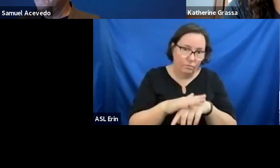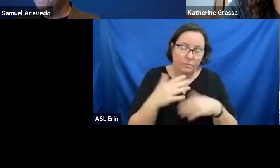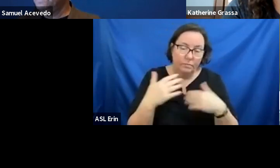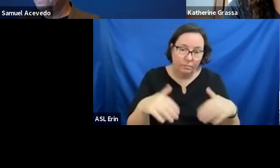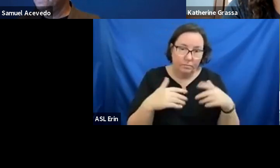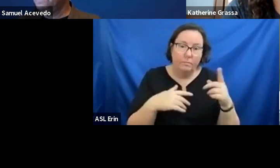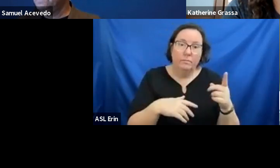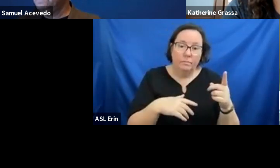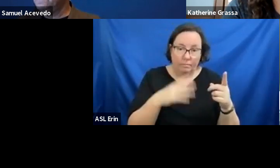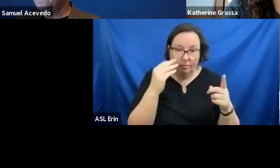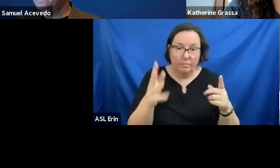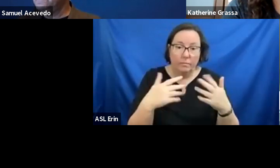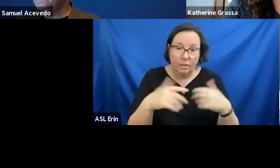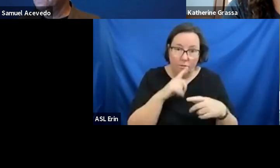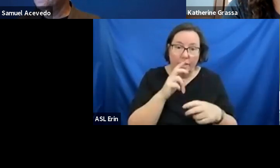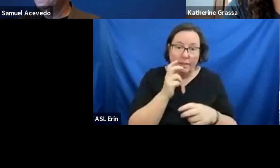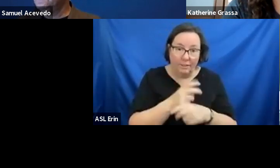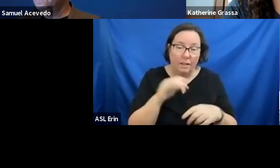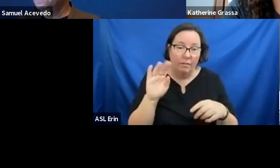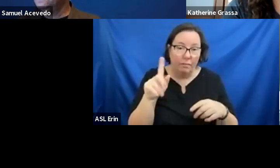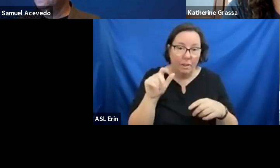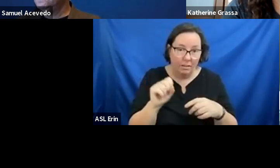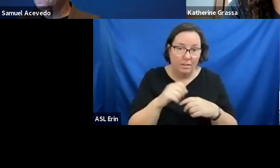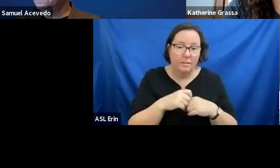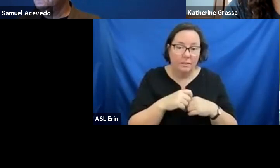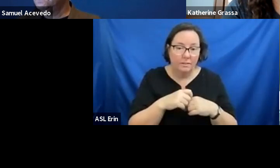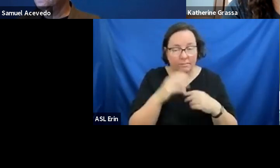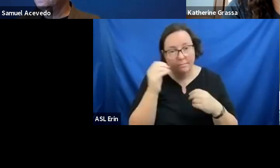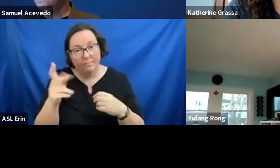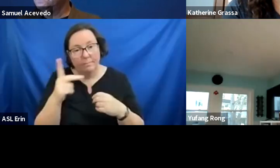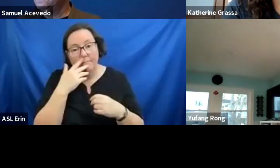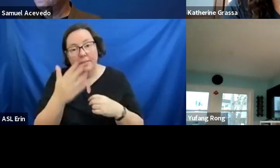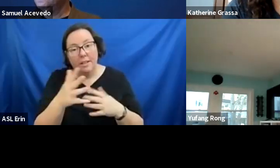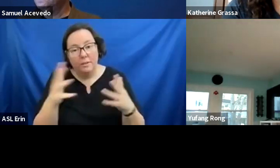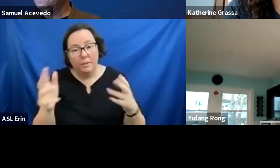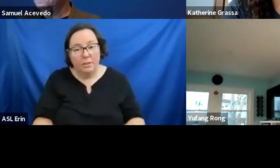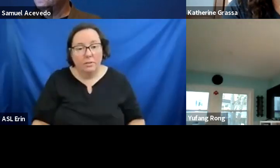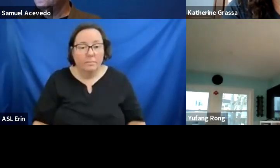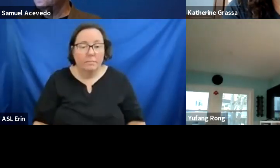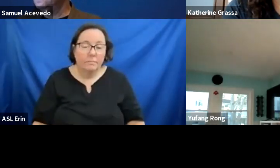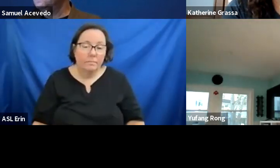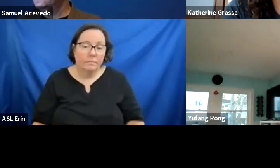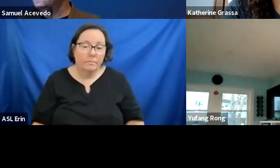example, let you know how tough Boston Latin School is. Okay, thank you so much.